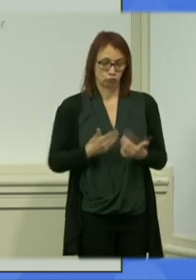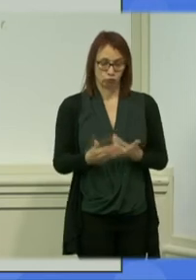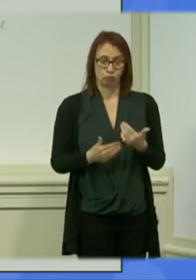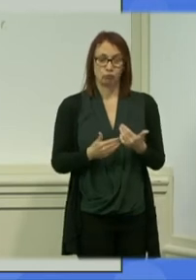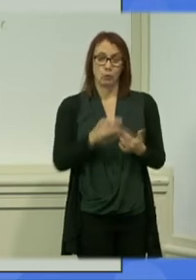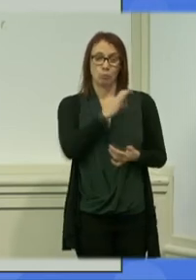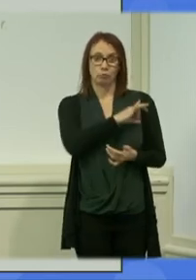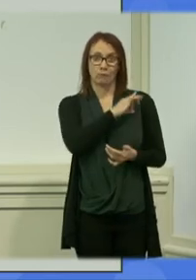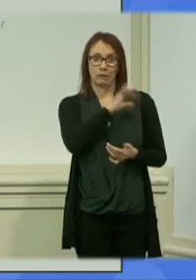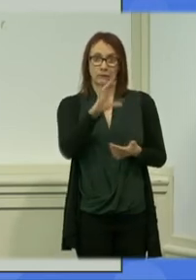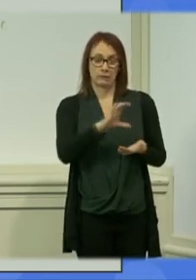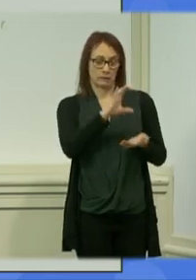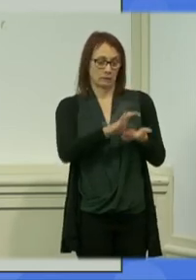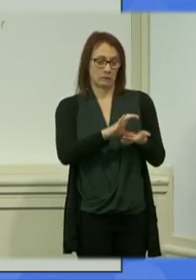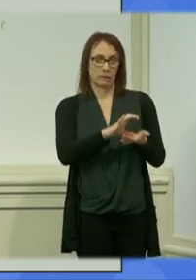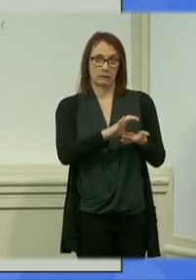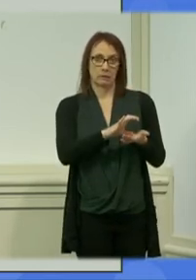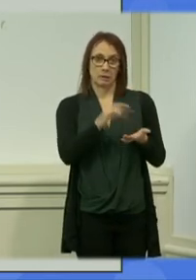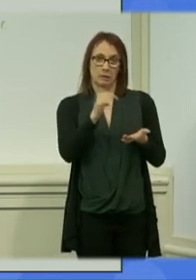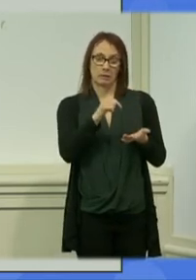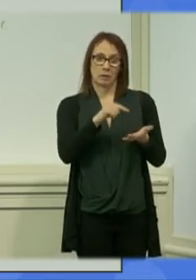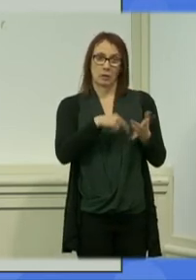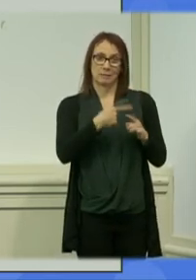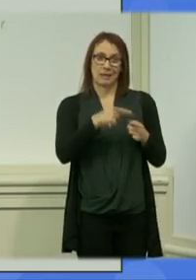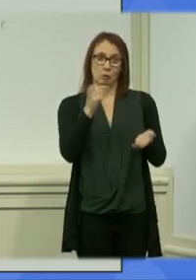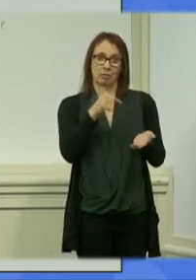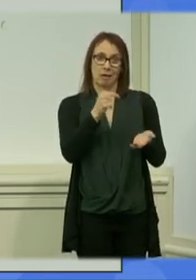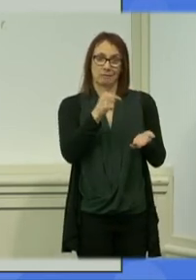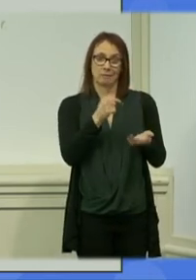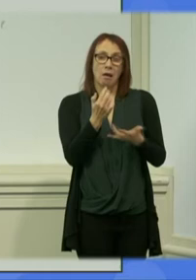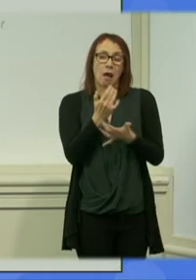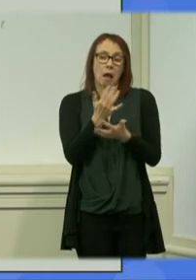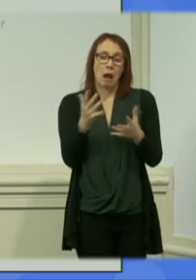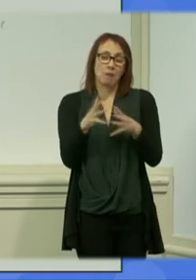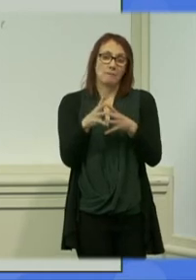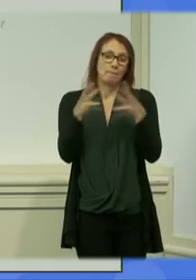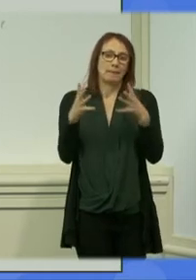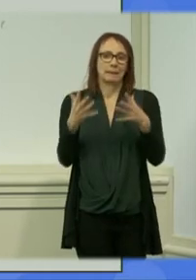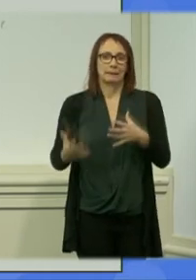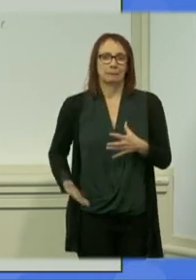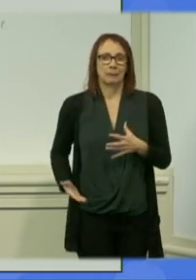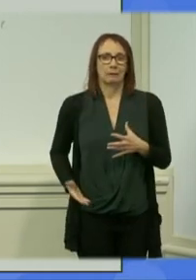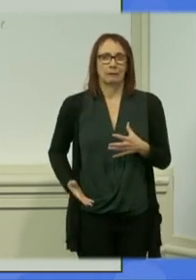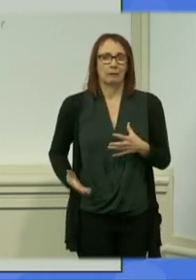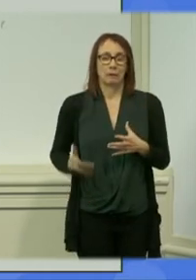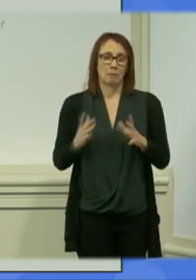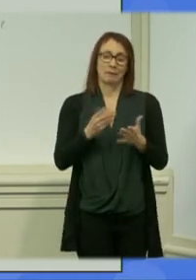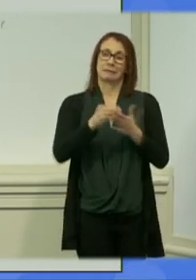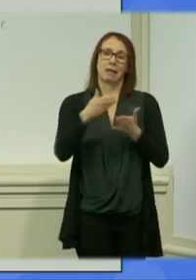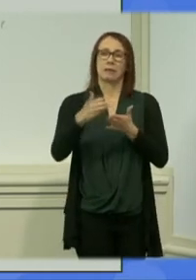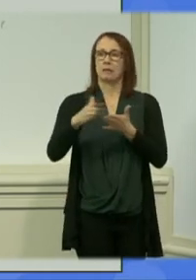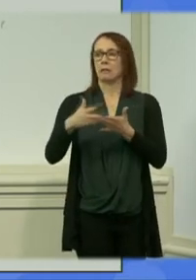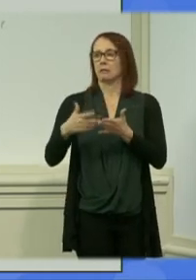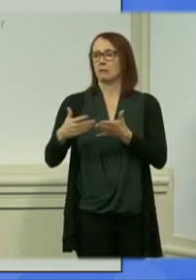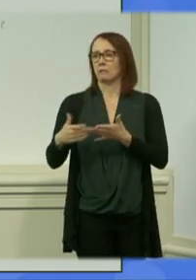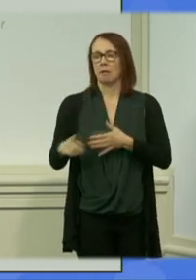on their profits. Lots of these big businesses that don't pay much tax are not making a lot of profit. They might be selling loads and loads,